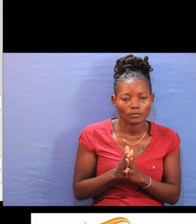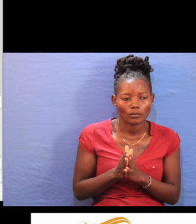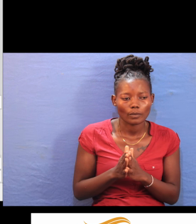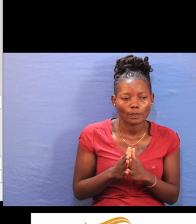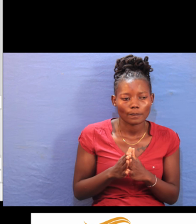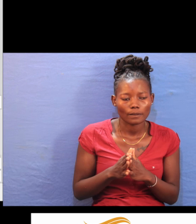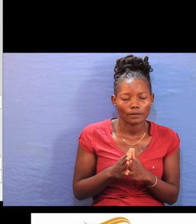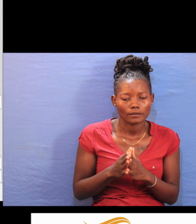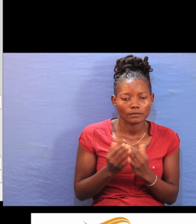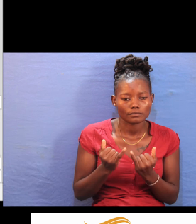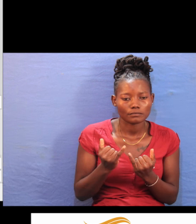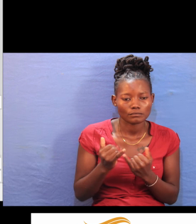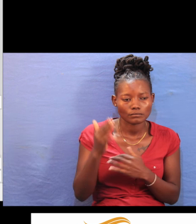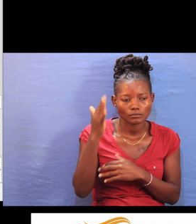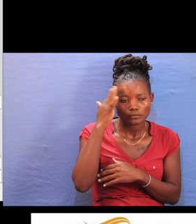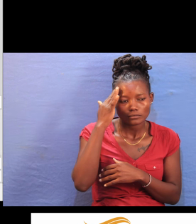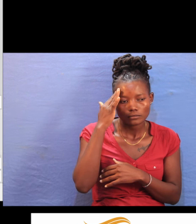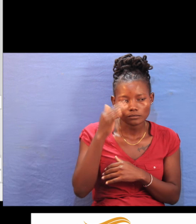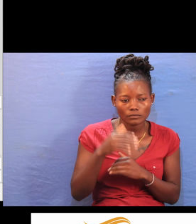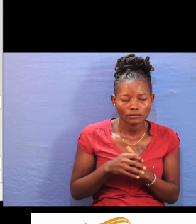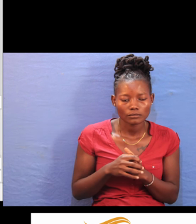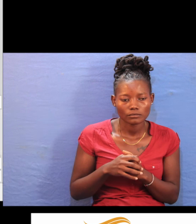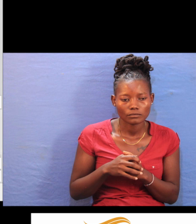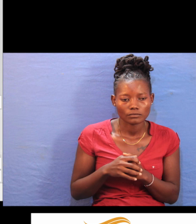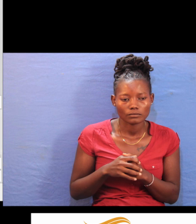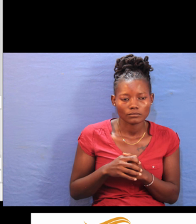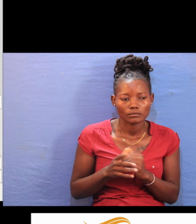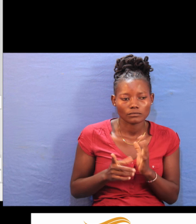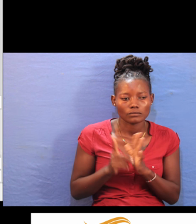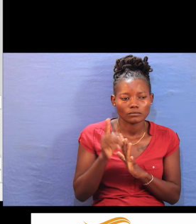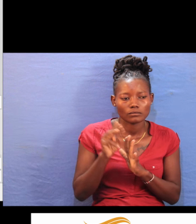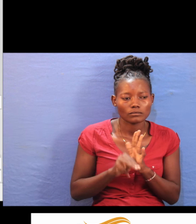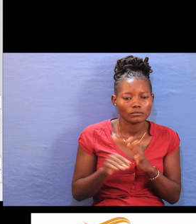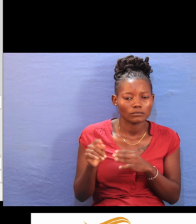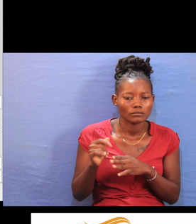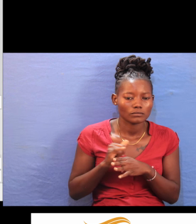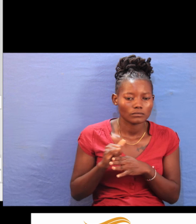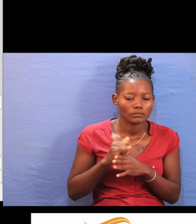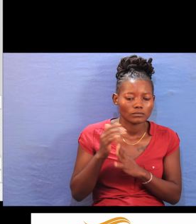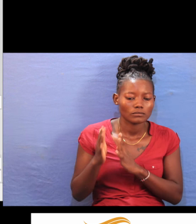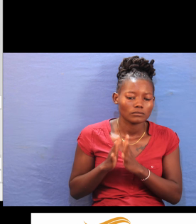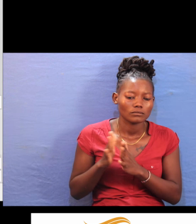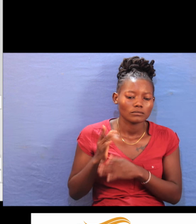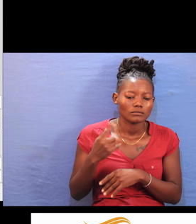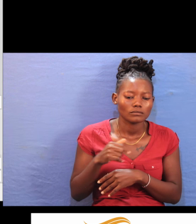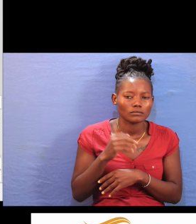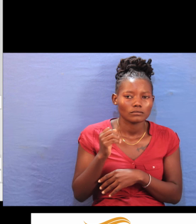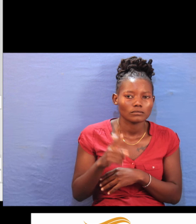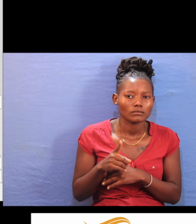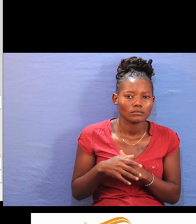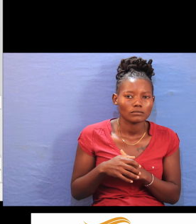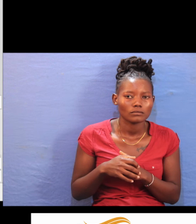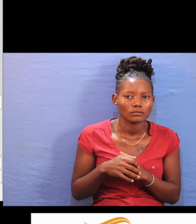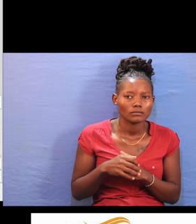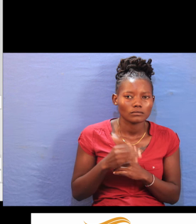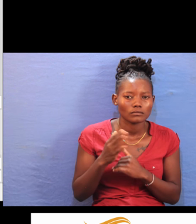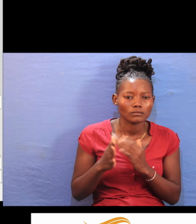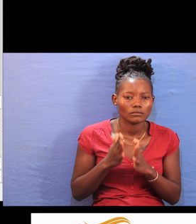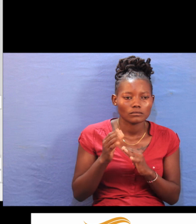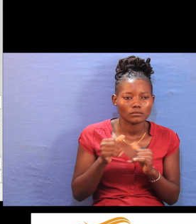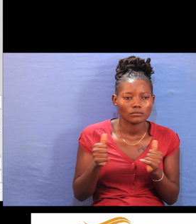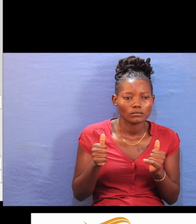I talked at the IWF coaching education meeting last week on recovery,